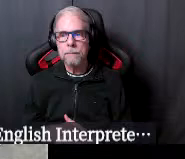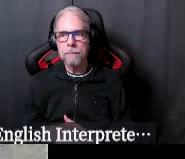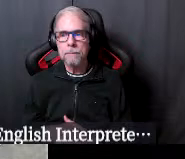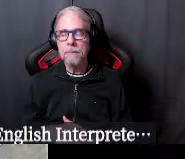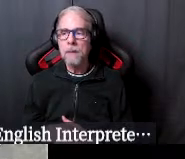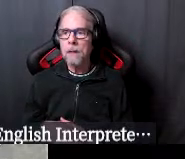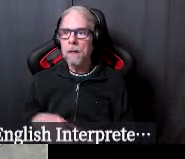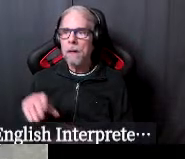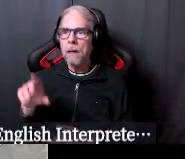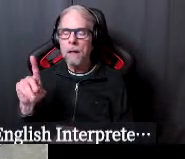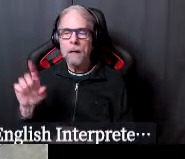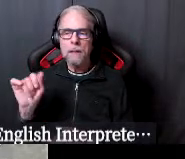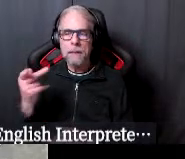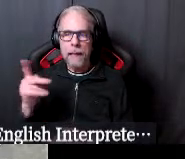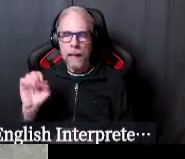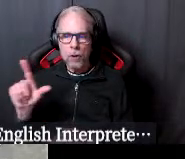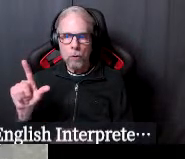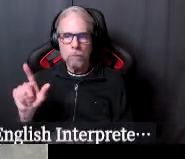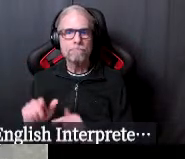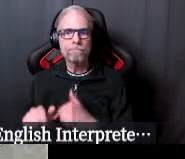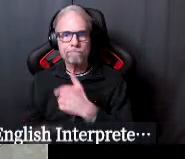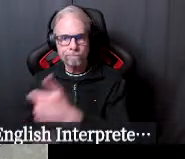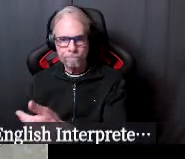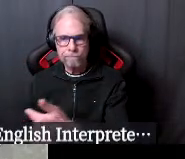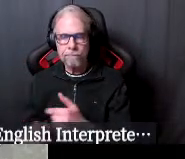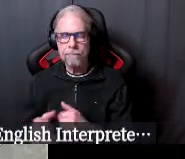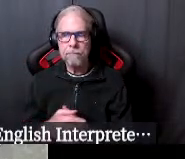Daniel, you are up next.